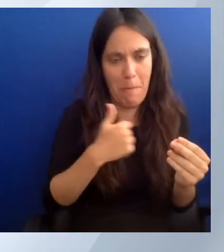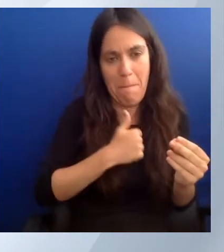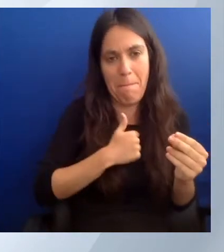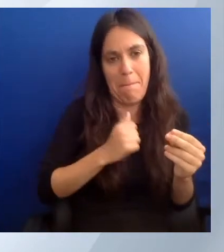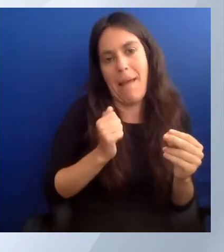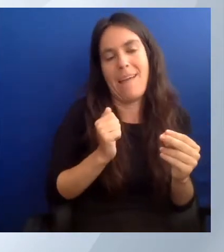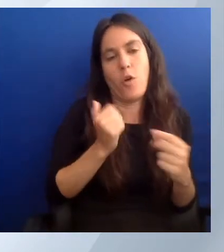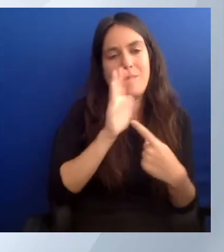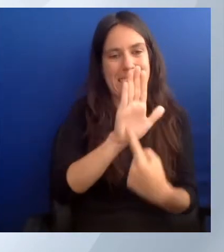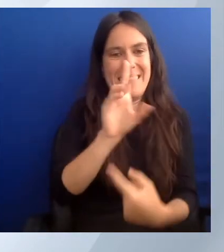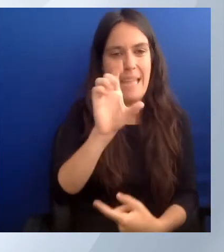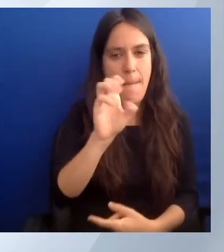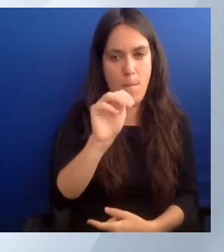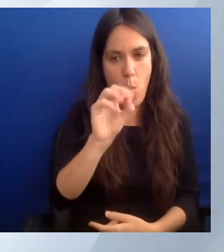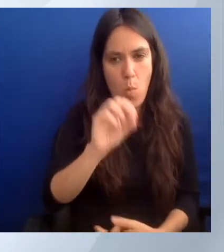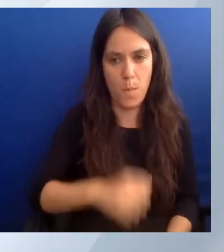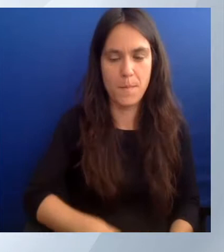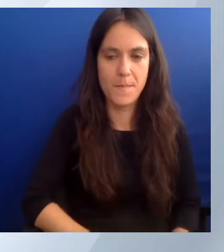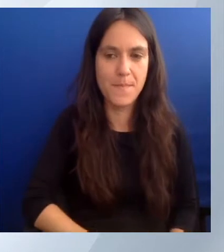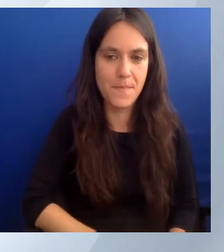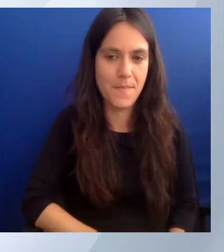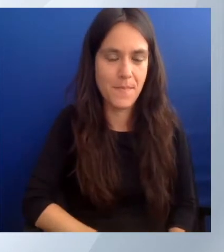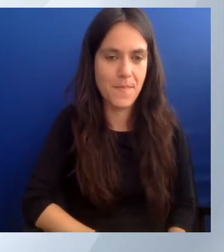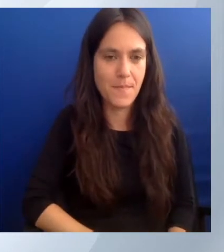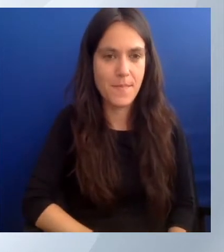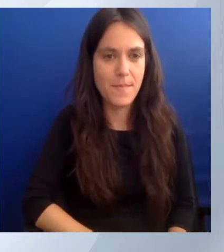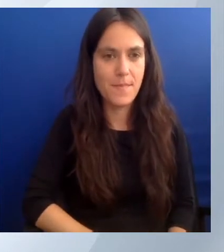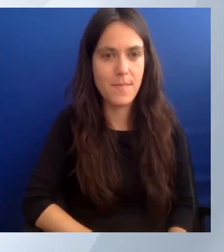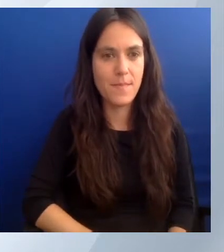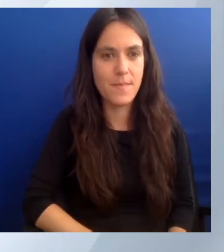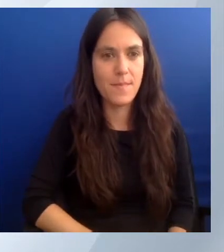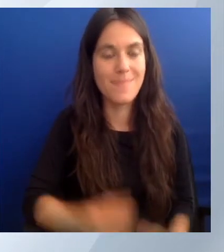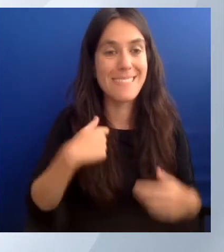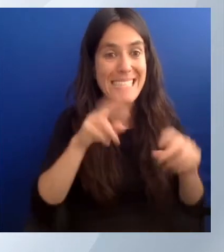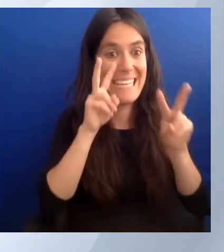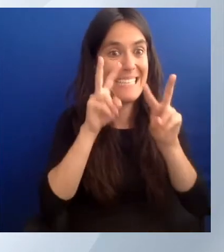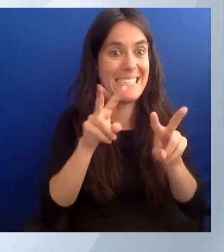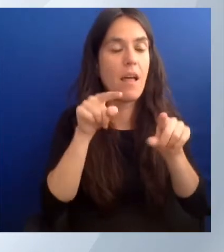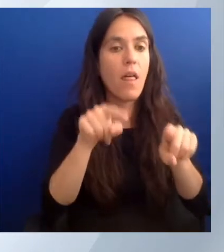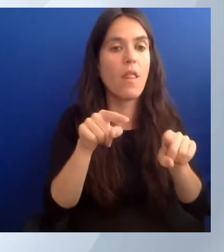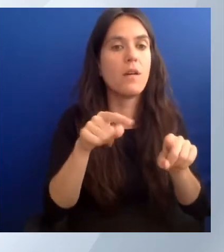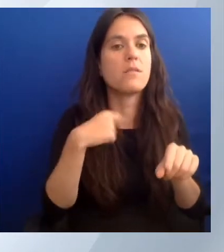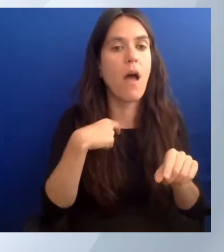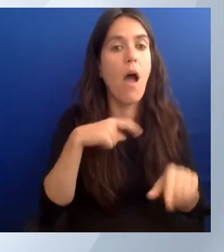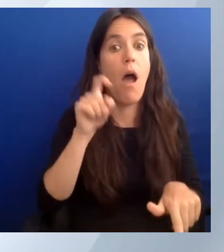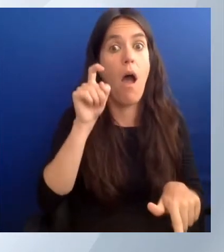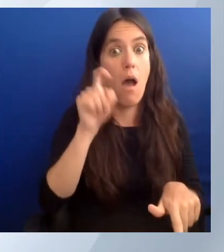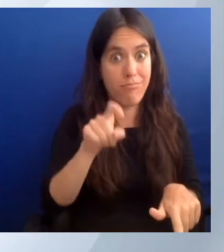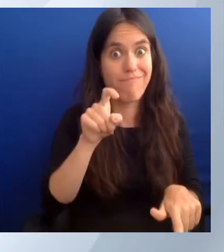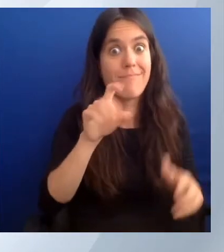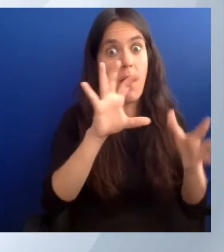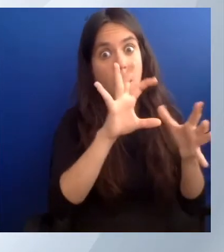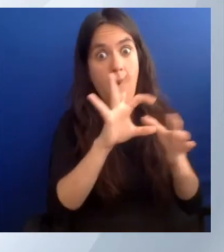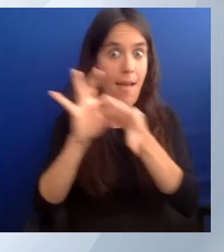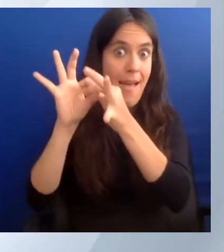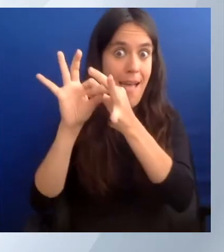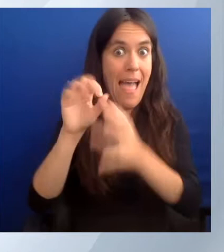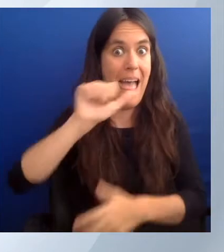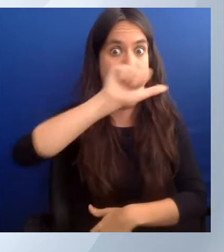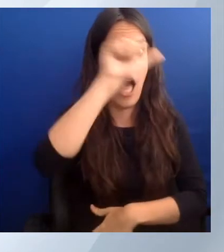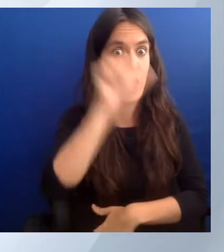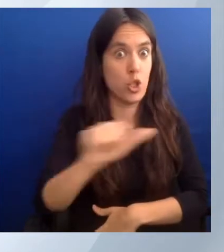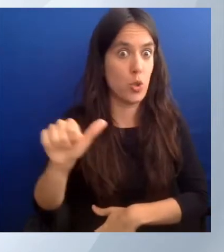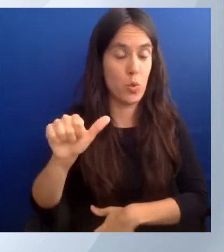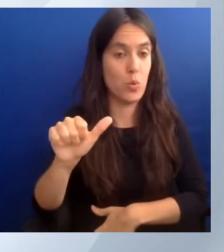So one more check that it builds. It does. So now I'm going to push this up to Azure, and then we can see what we need to